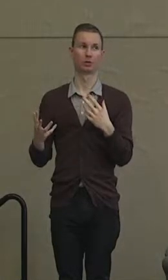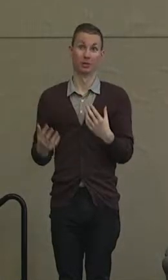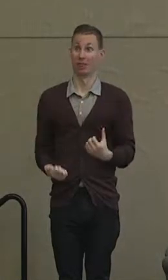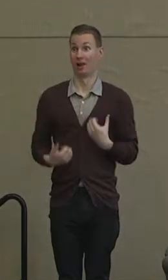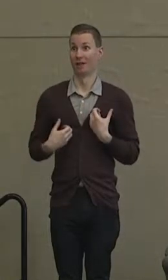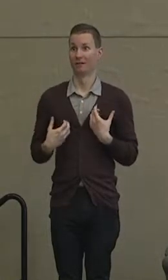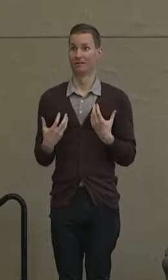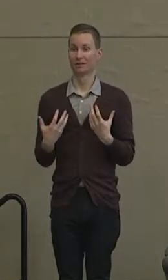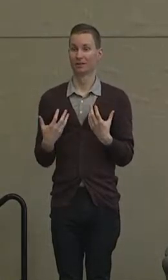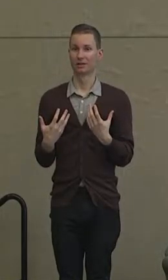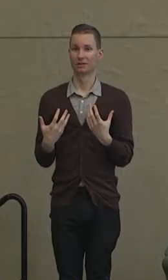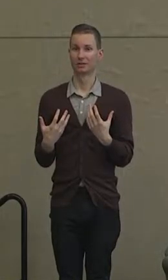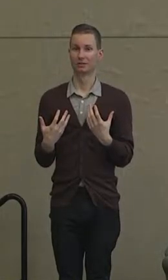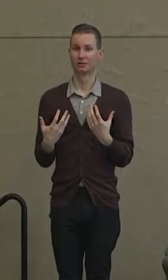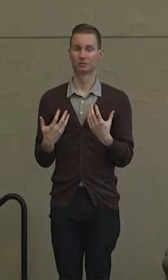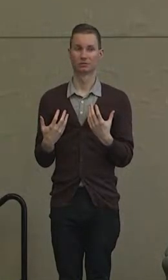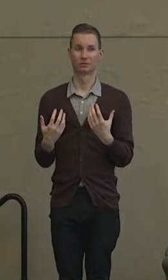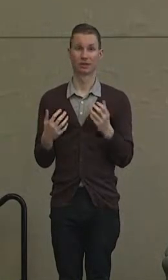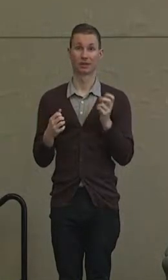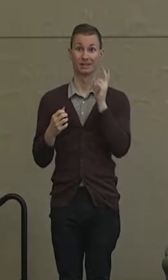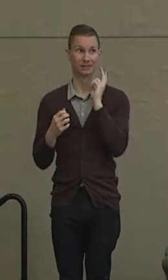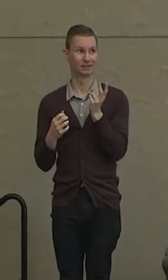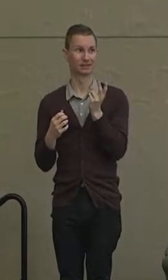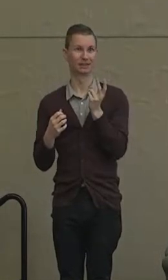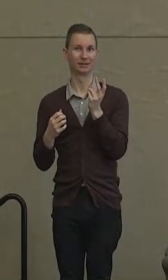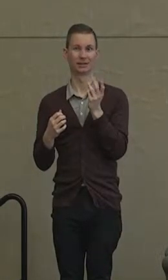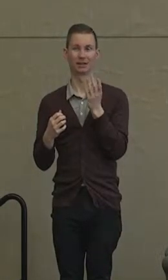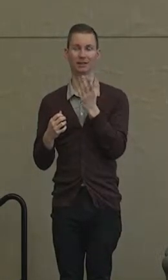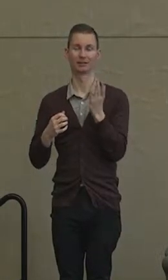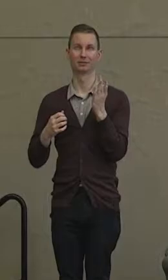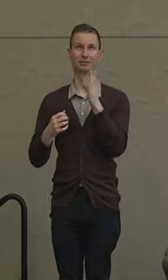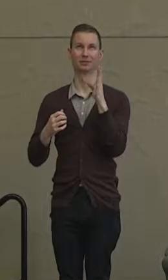really, and see things that you didn't even dream